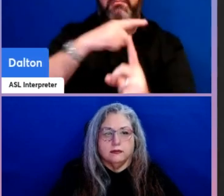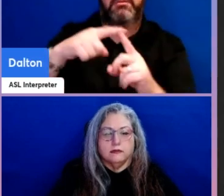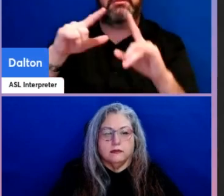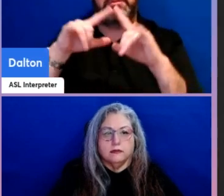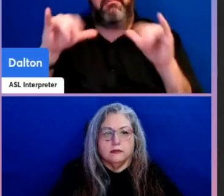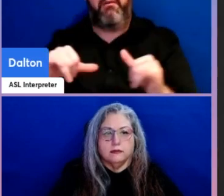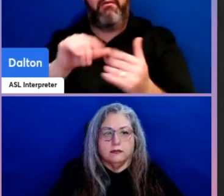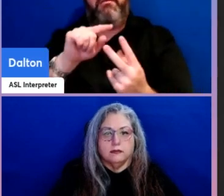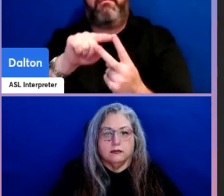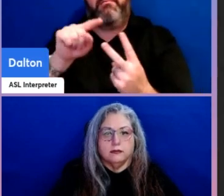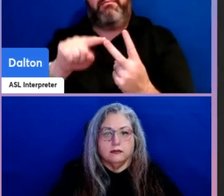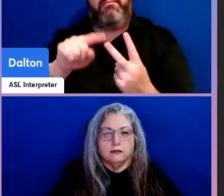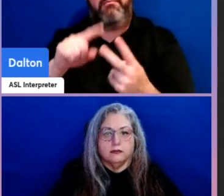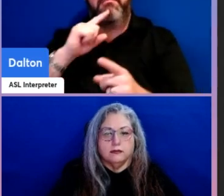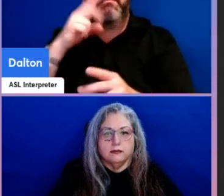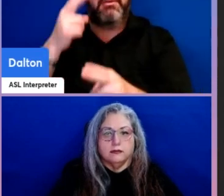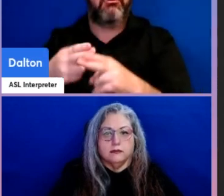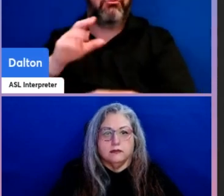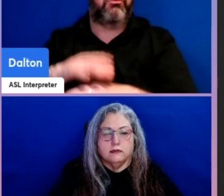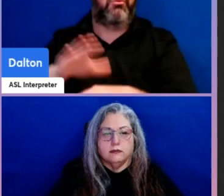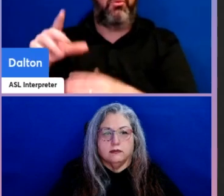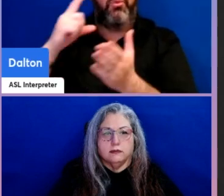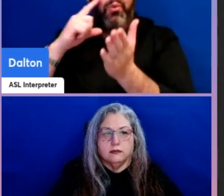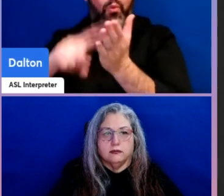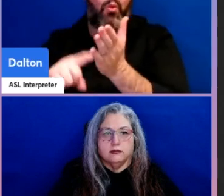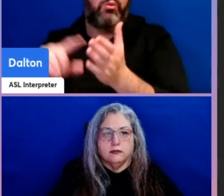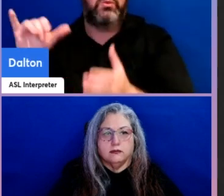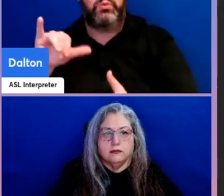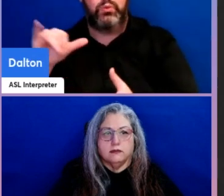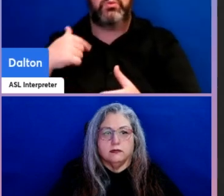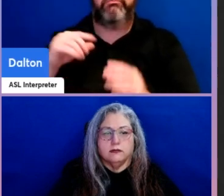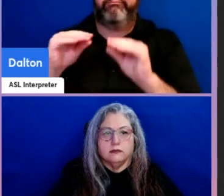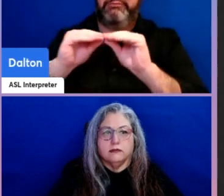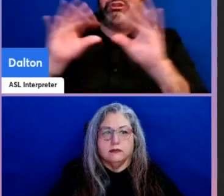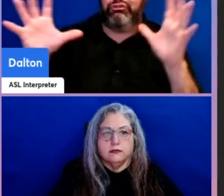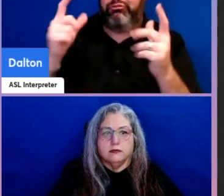also mentioned on the audit side. So we have a clear